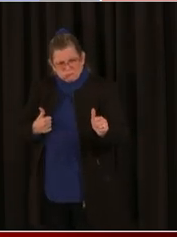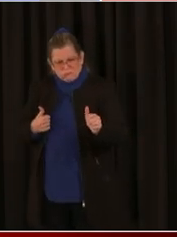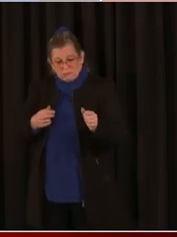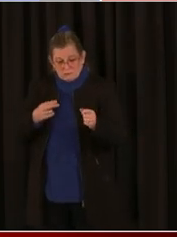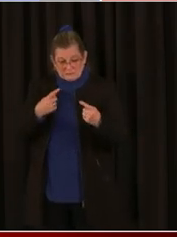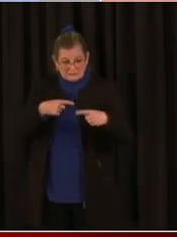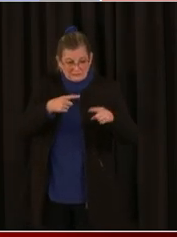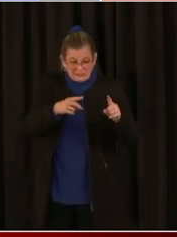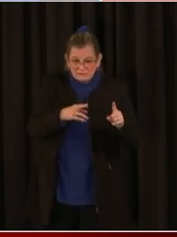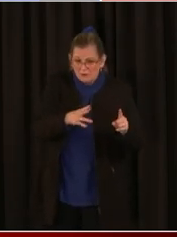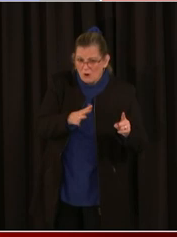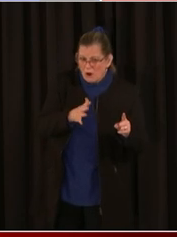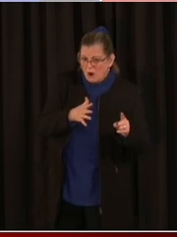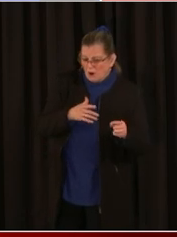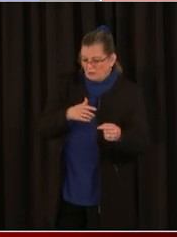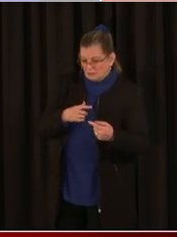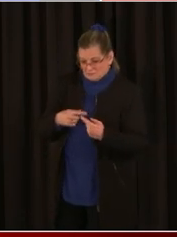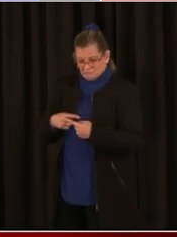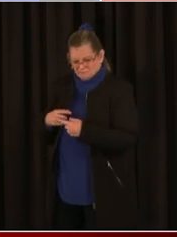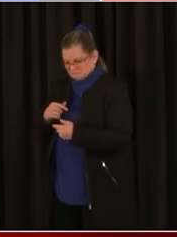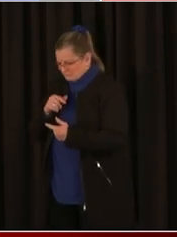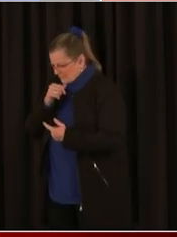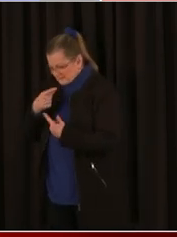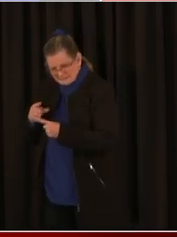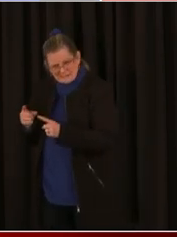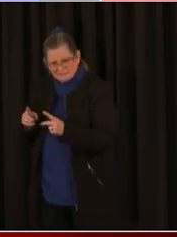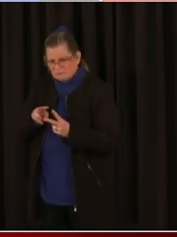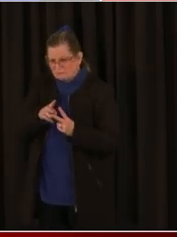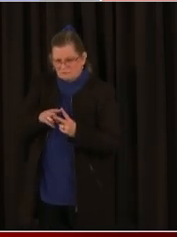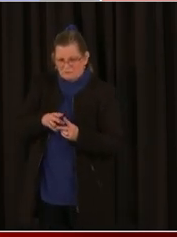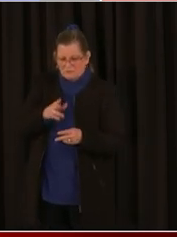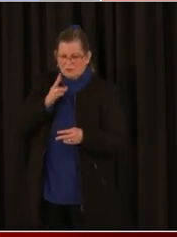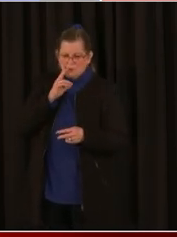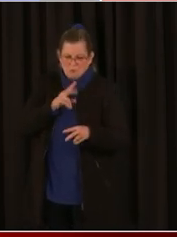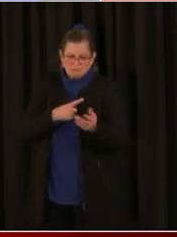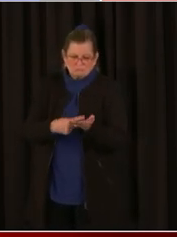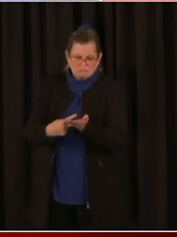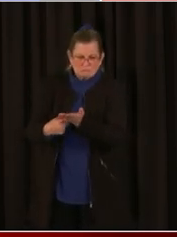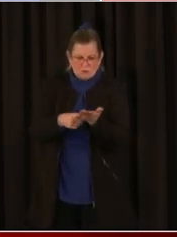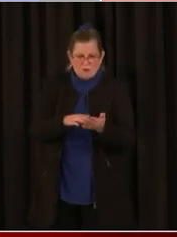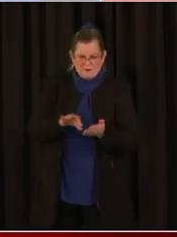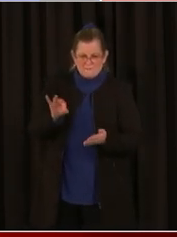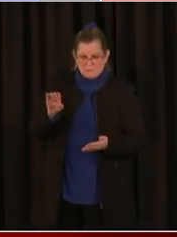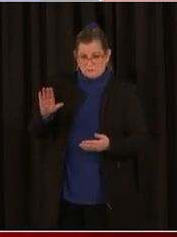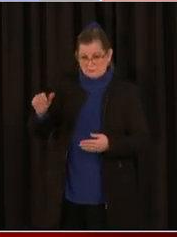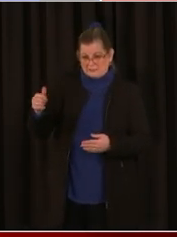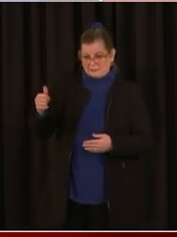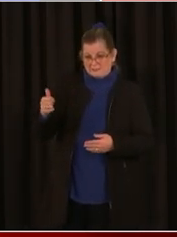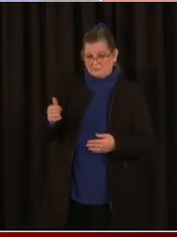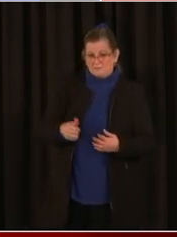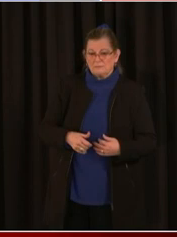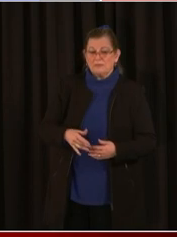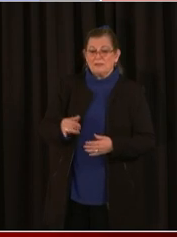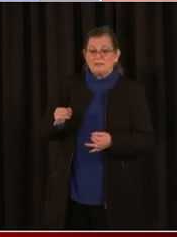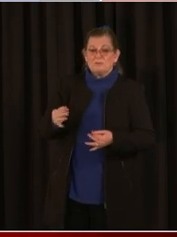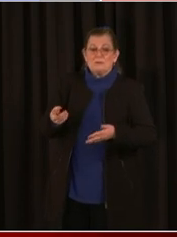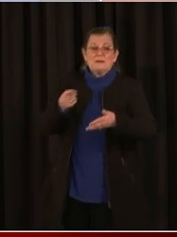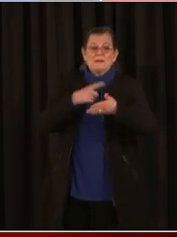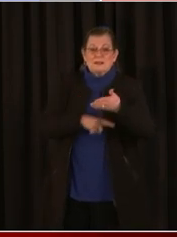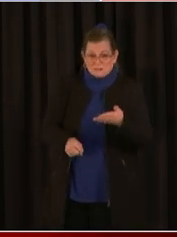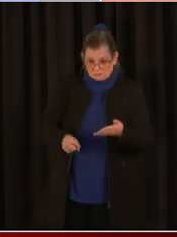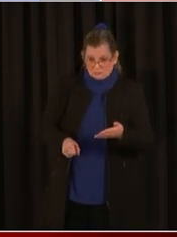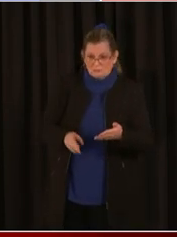of concern to many individuals. I have to emphasize that the hearing next week, the witness list